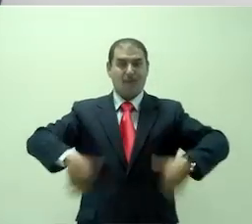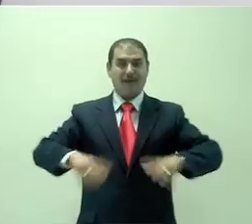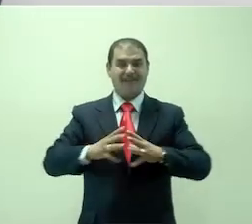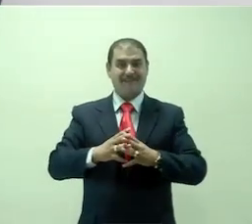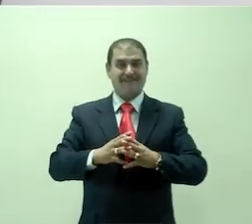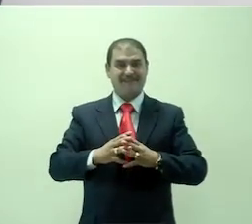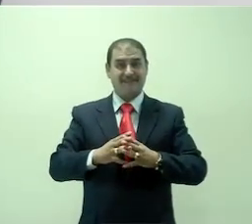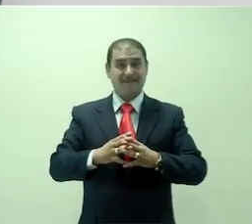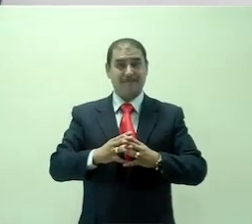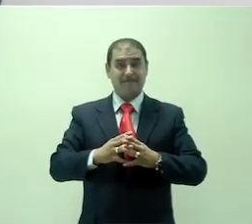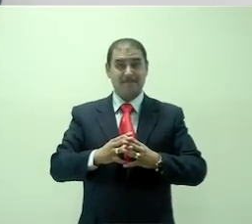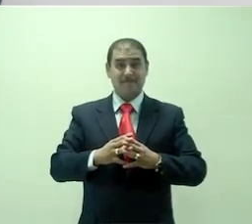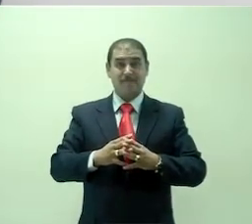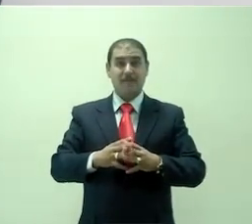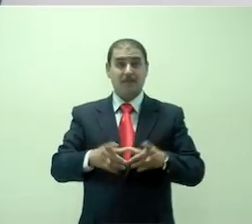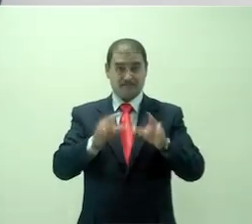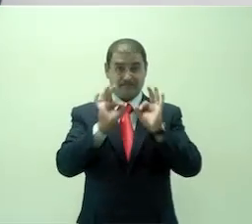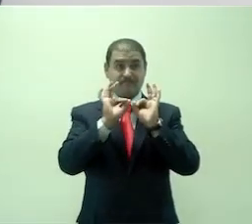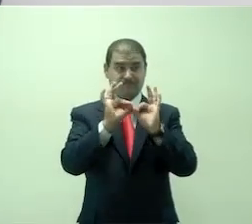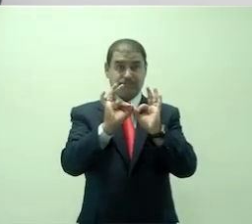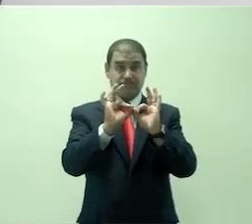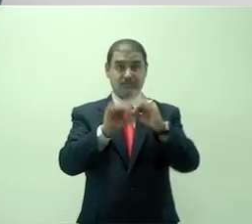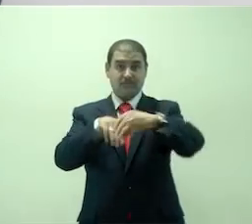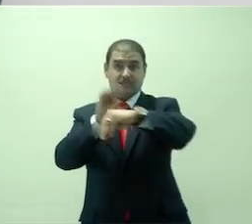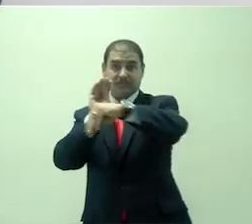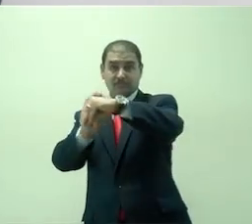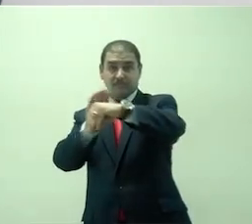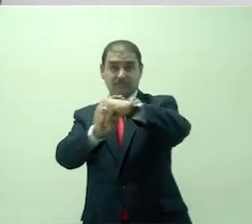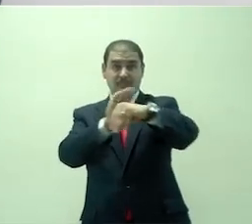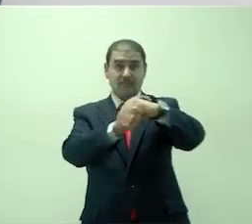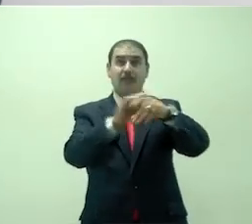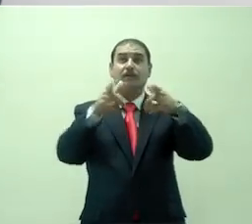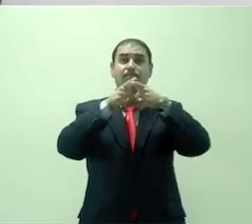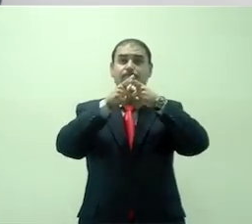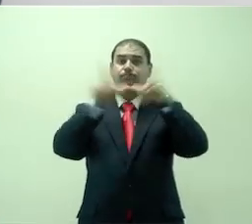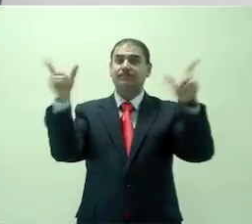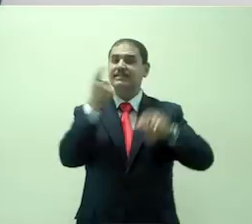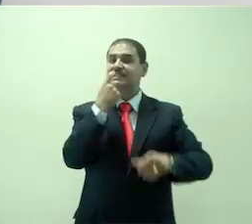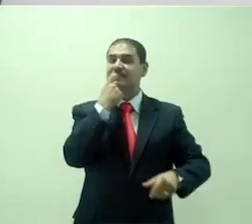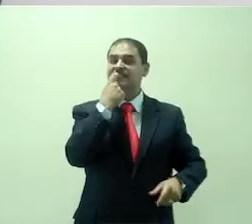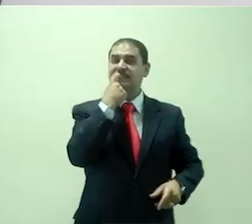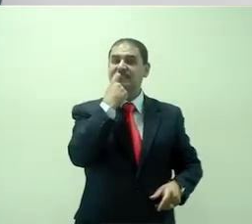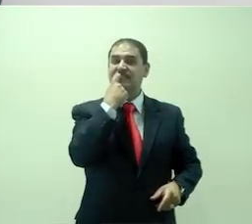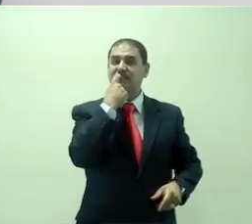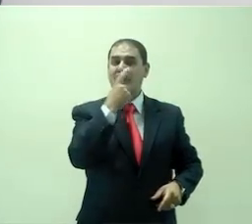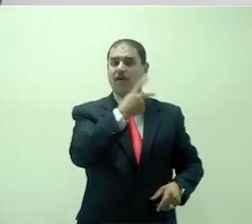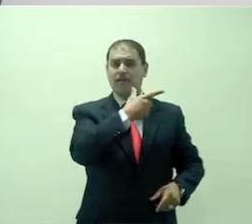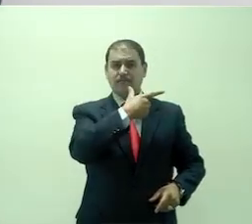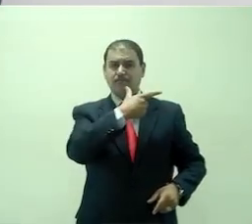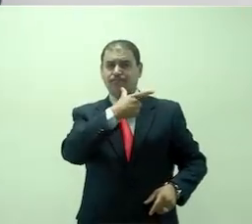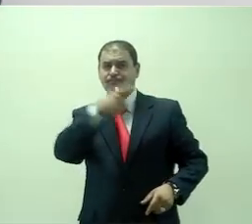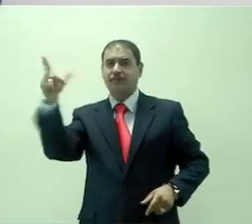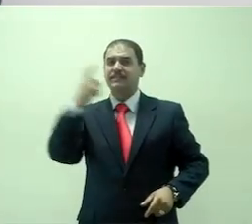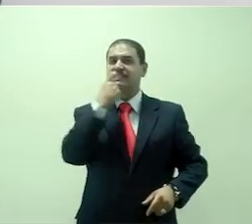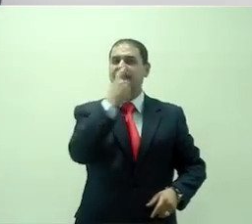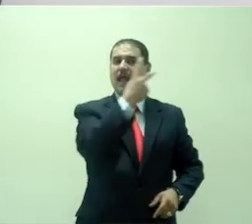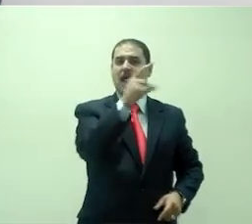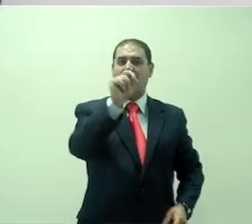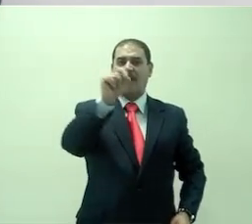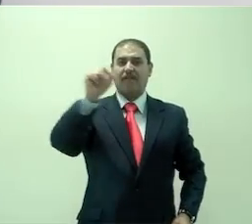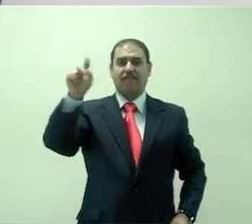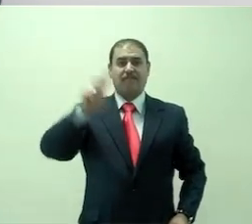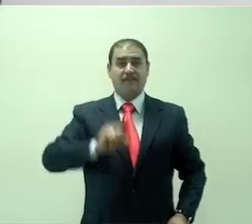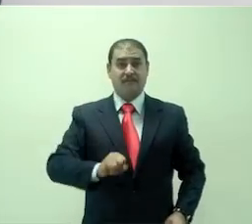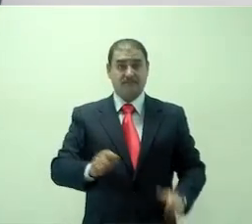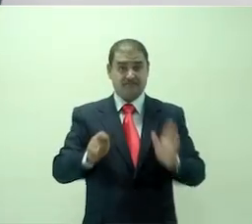introduction and development of the United Nations Convention on the Rights of Persons with Disabilities that was called